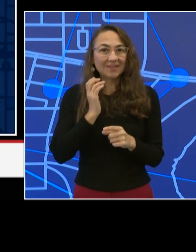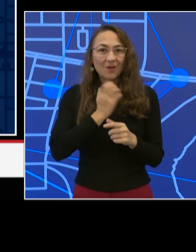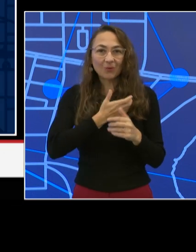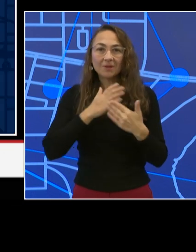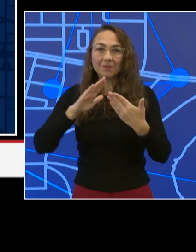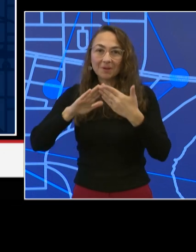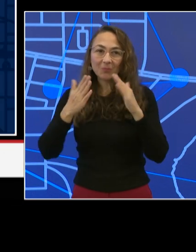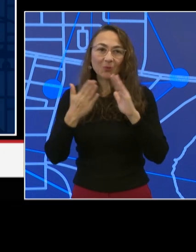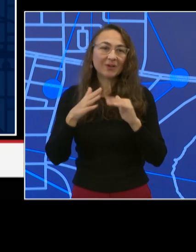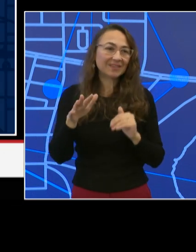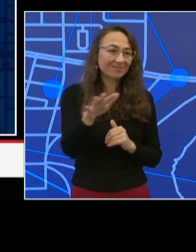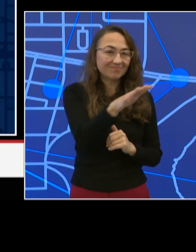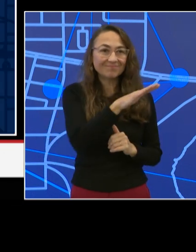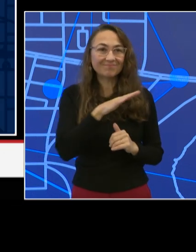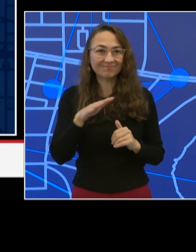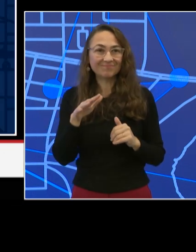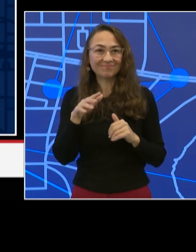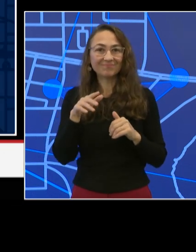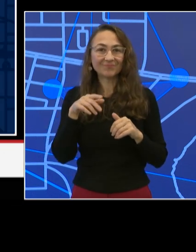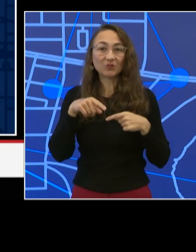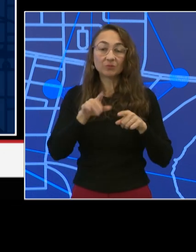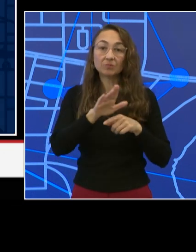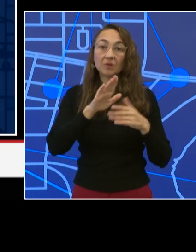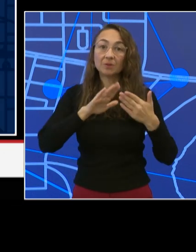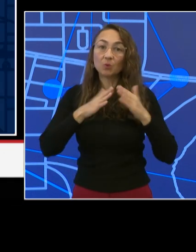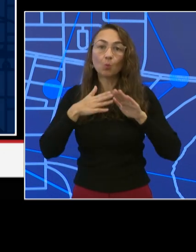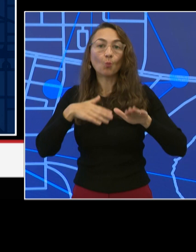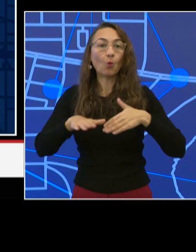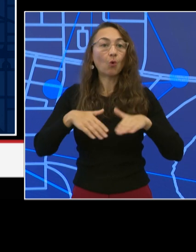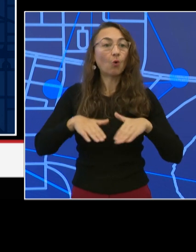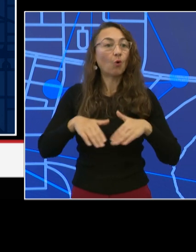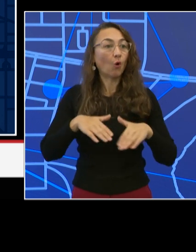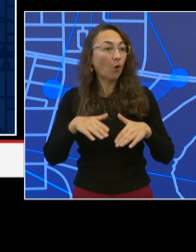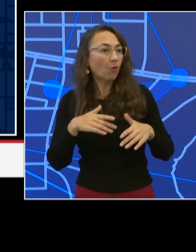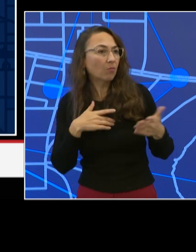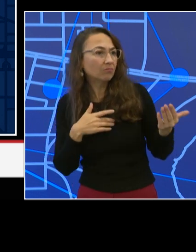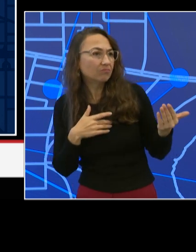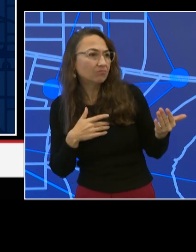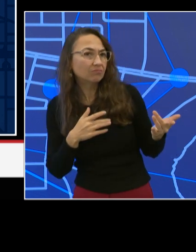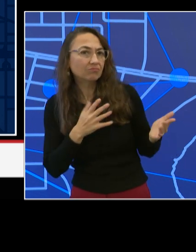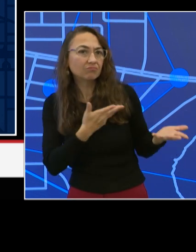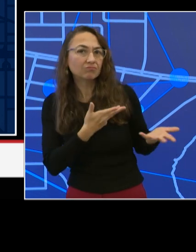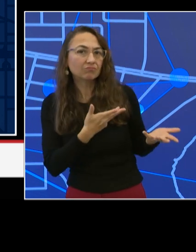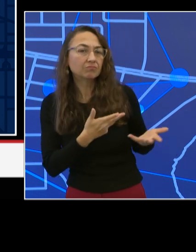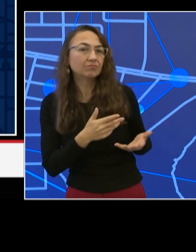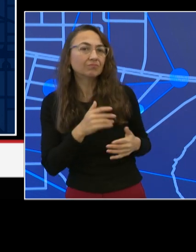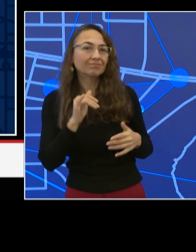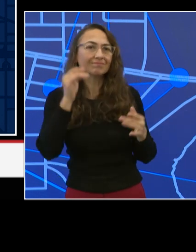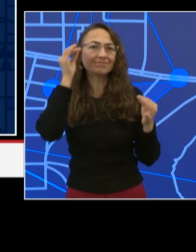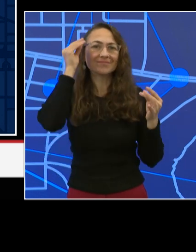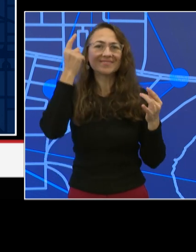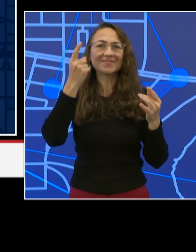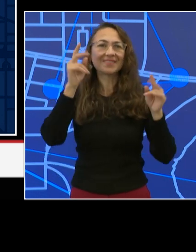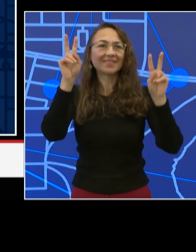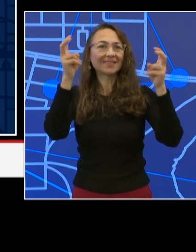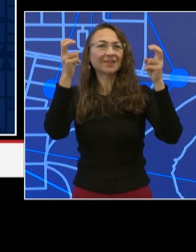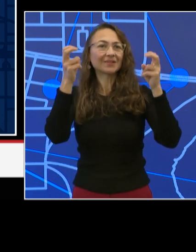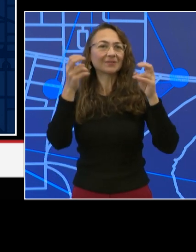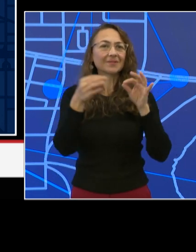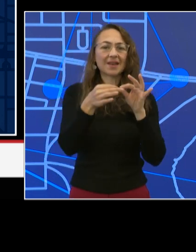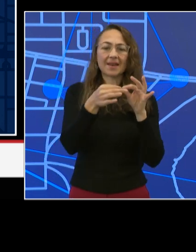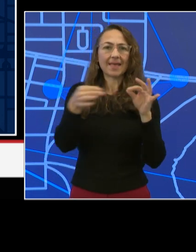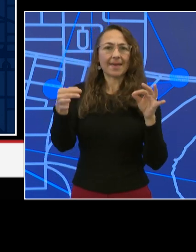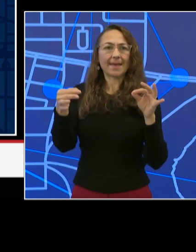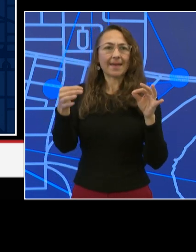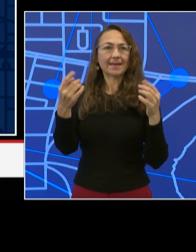during community walks, I took some time to think about a new tagline that captured the essence of what we're doing. A tagline